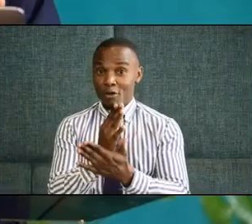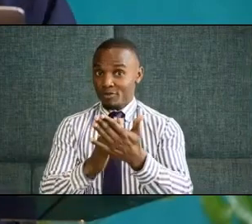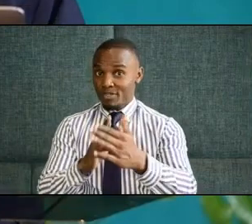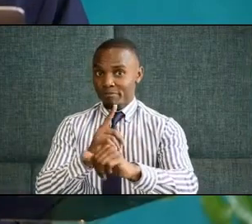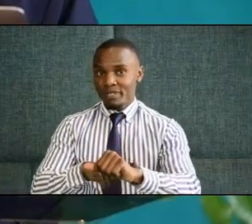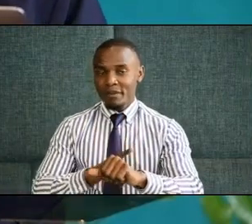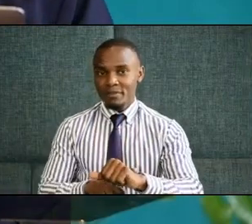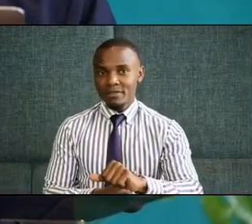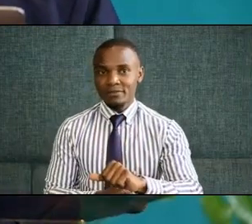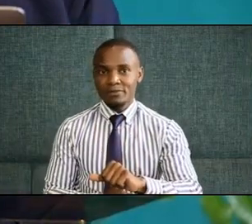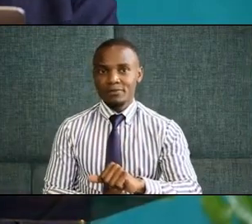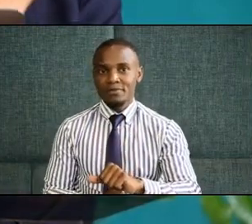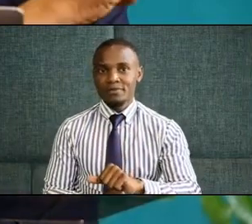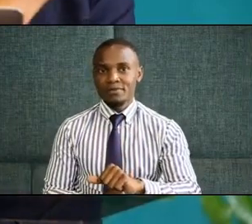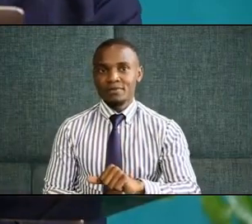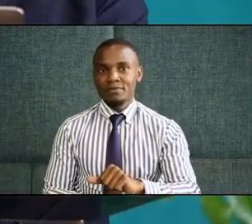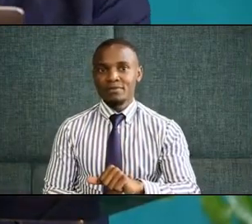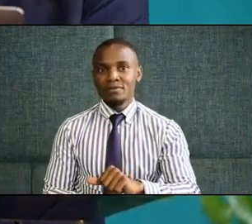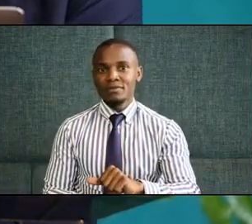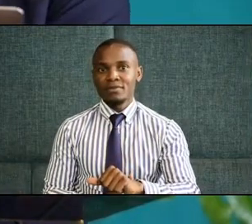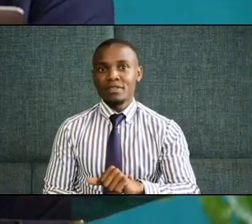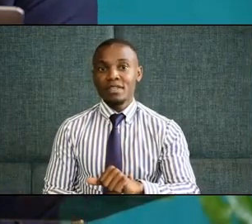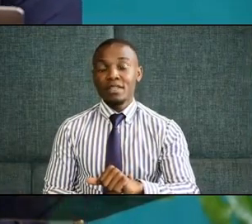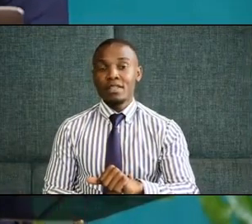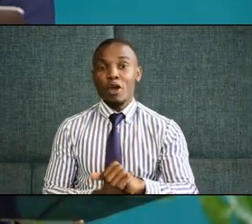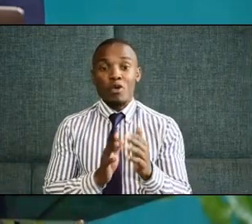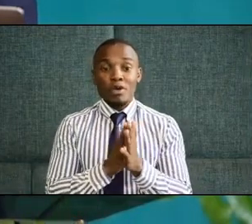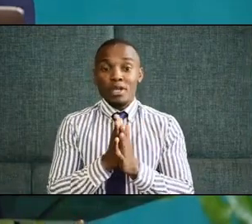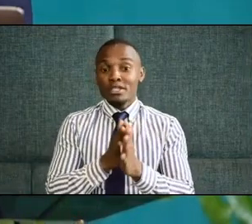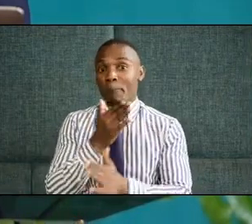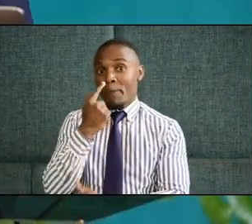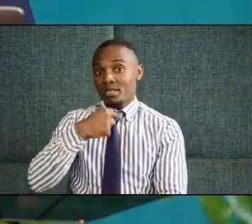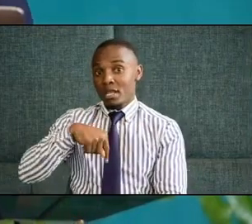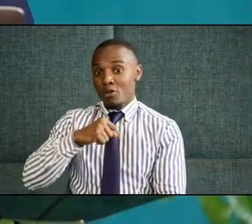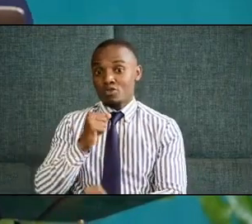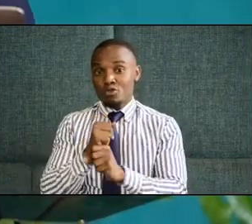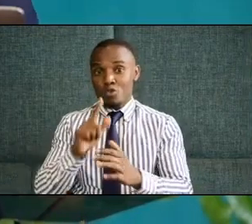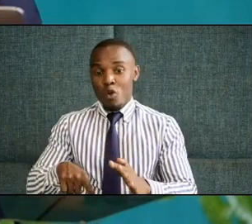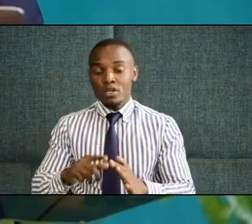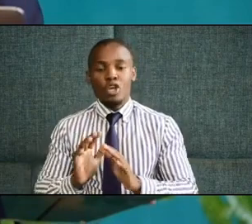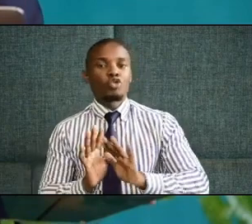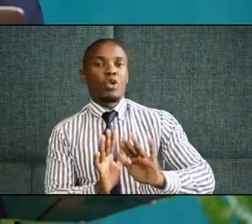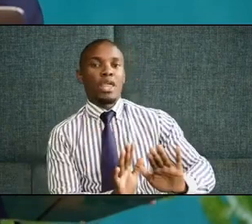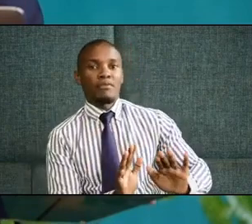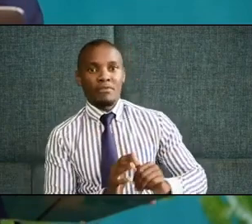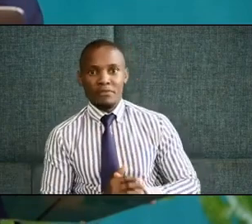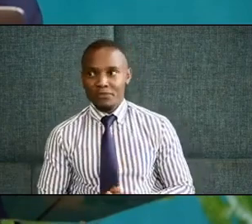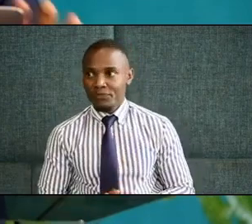Sometimes it is in our best interest to walk away.